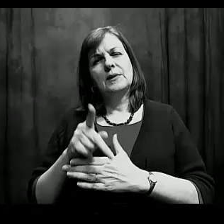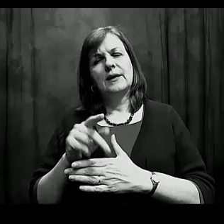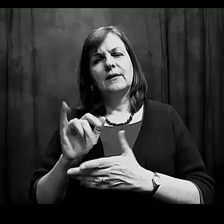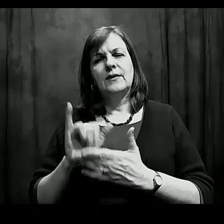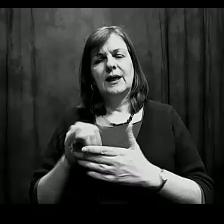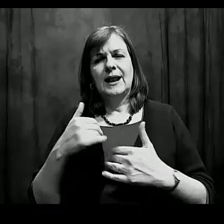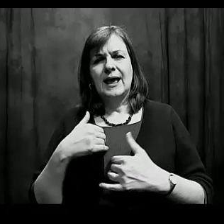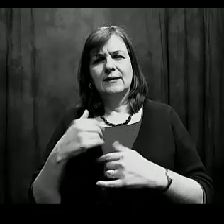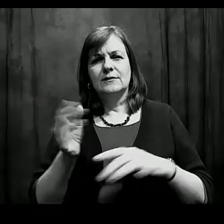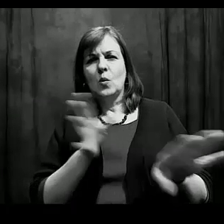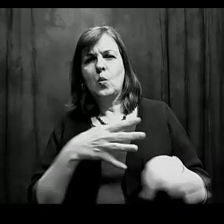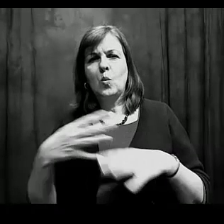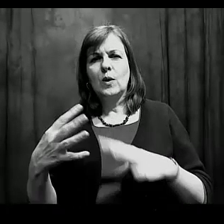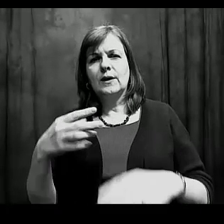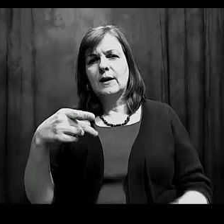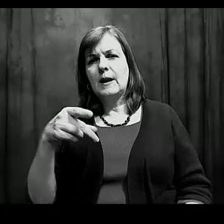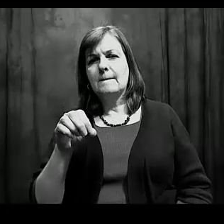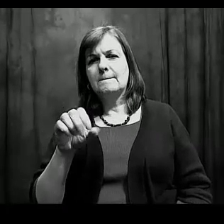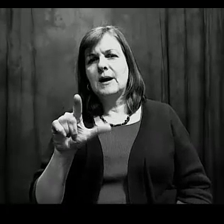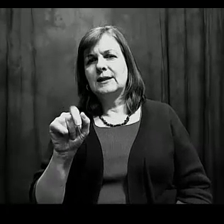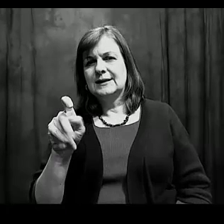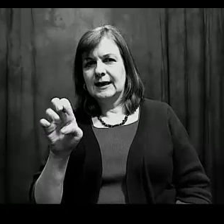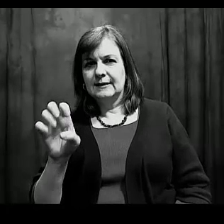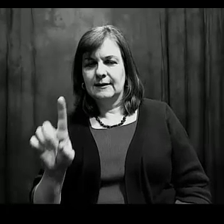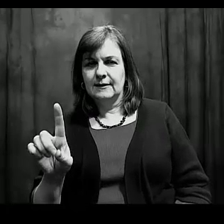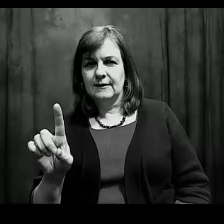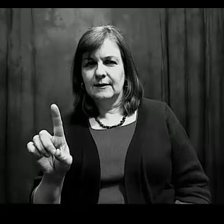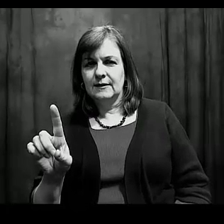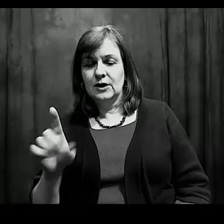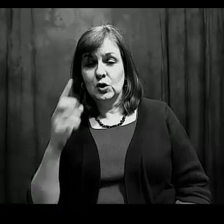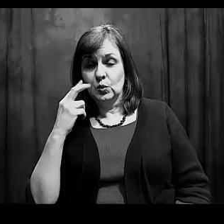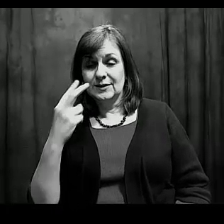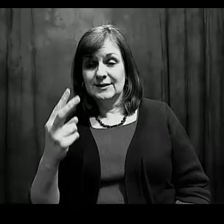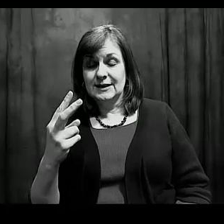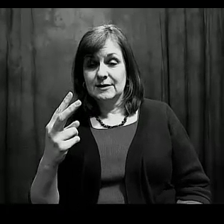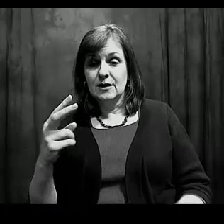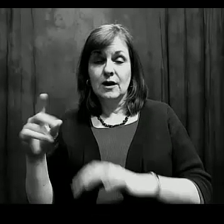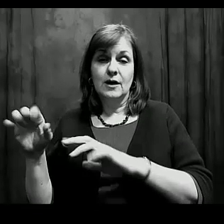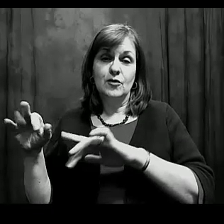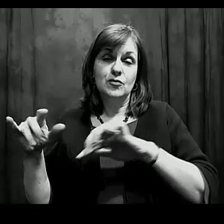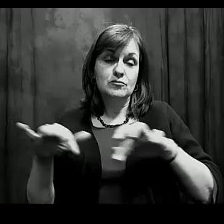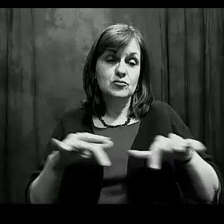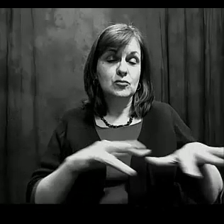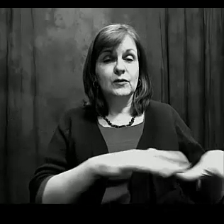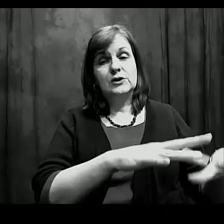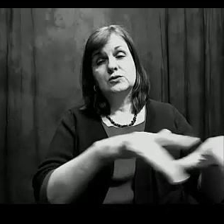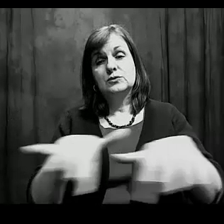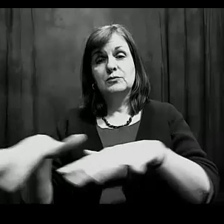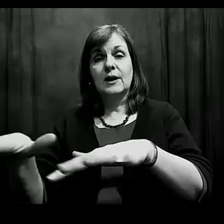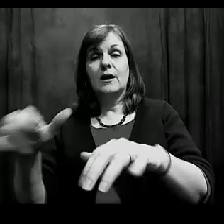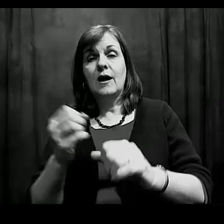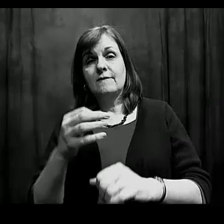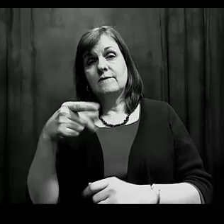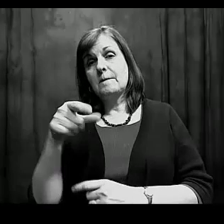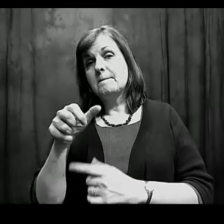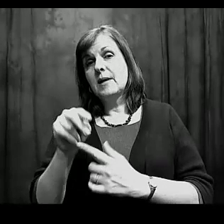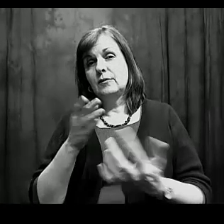wind pollinated, you could look at the movement of pollen between populations, right? Sure.